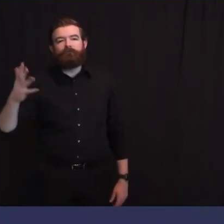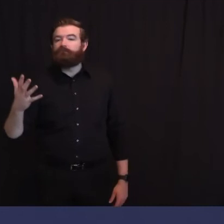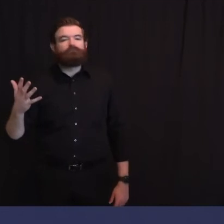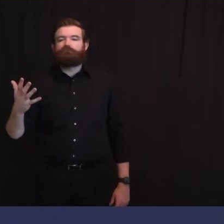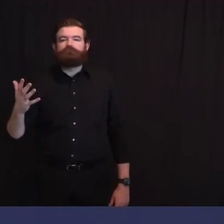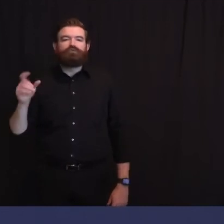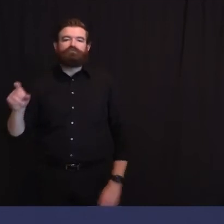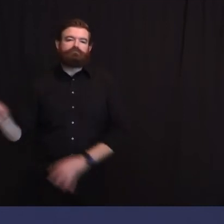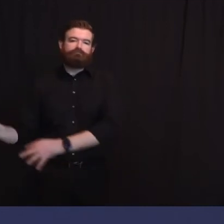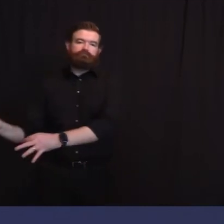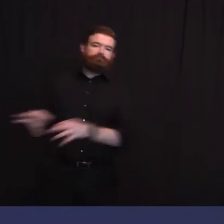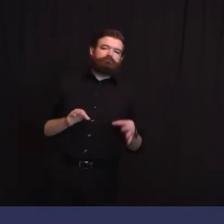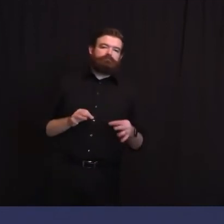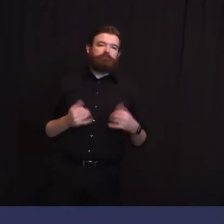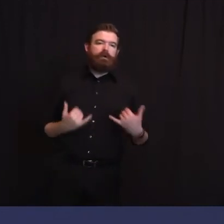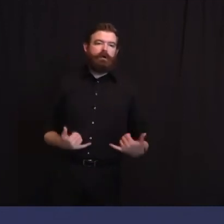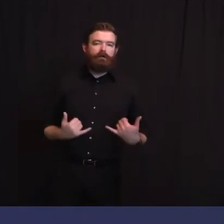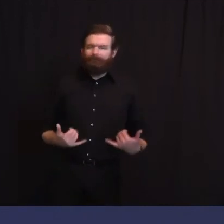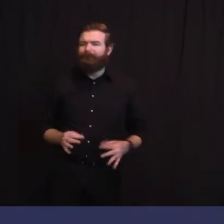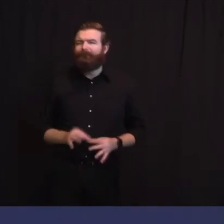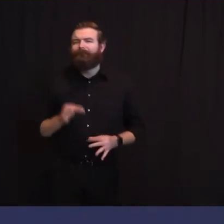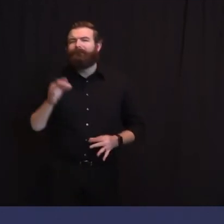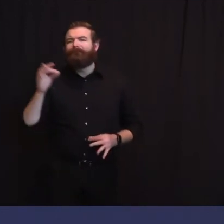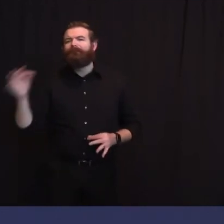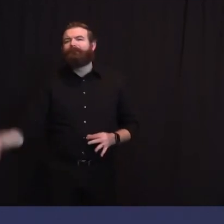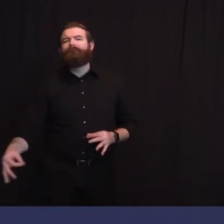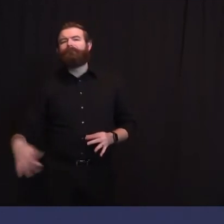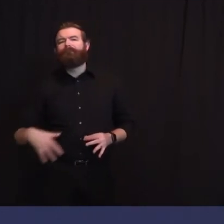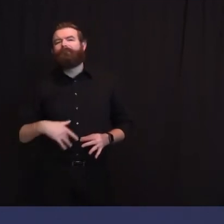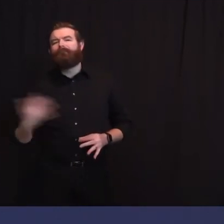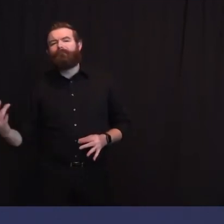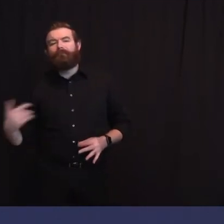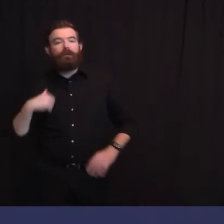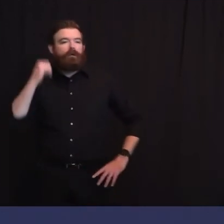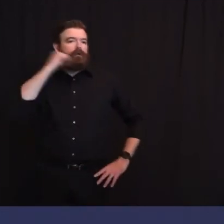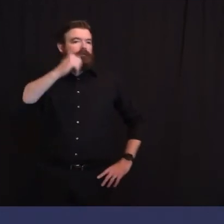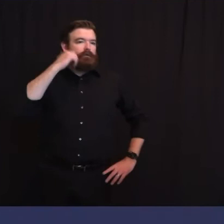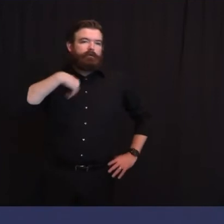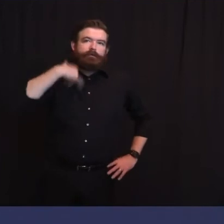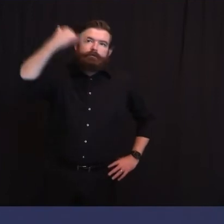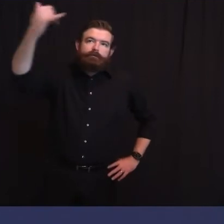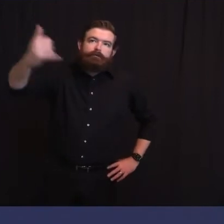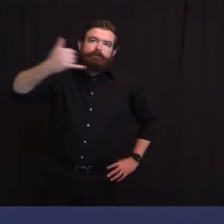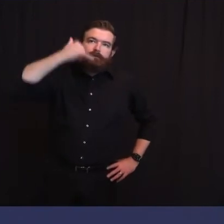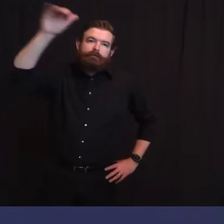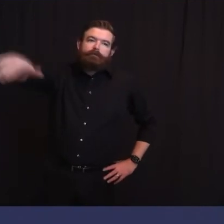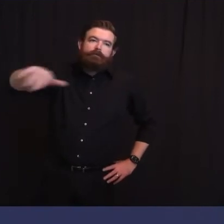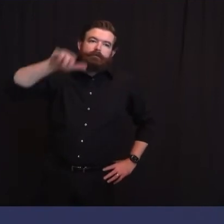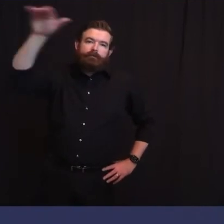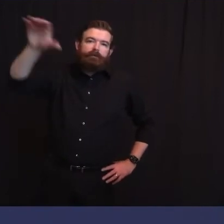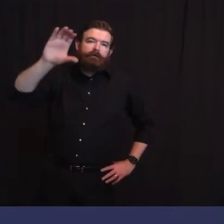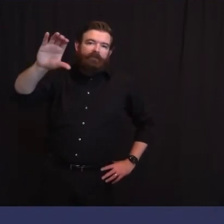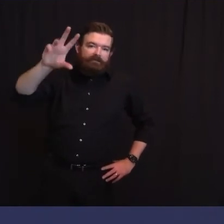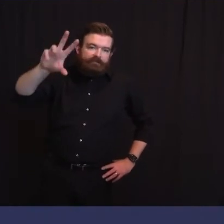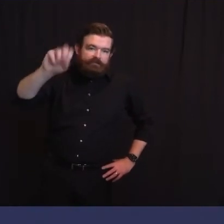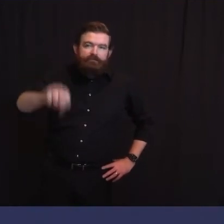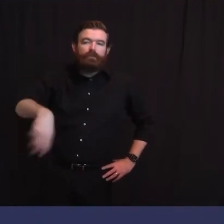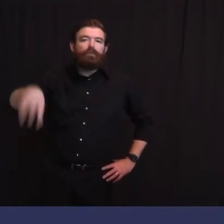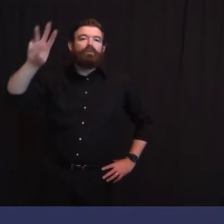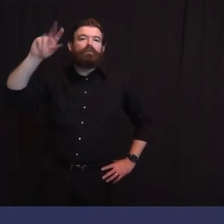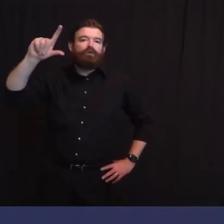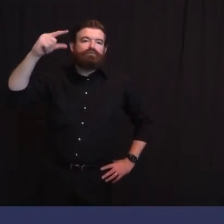CEO of Walgreens today, trust me, we're on with them every day. Judy and team and others are on with them. So I believe that's the best explanation. They're not